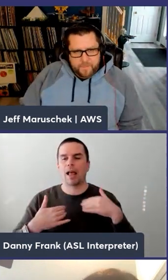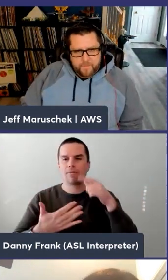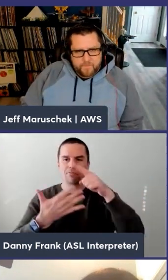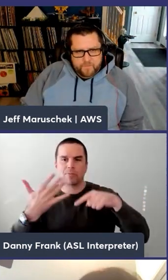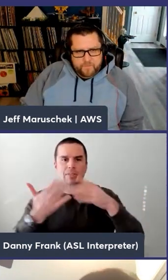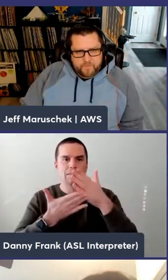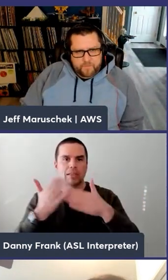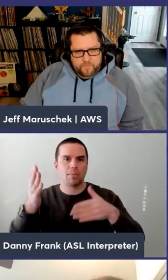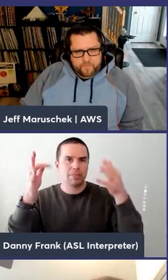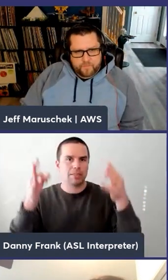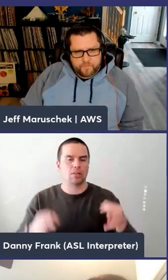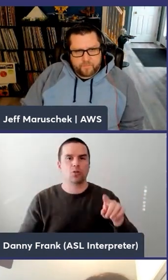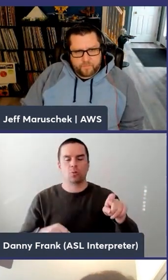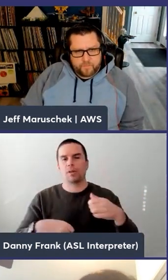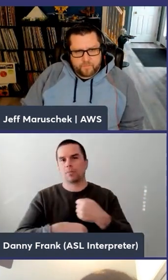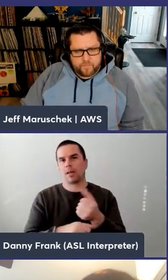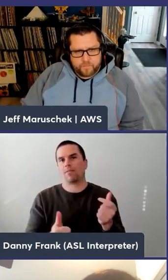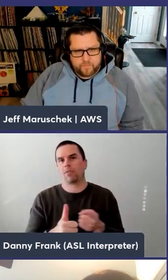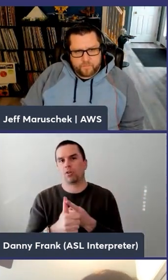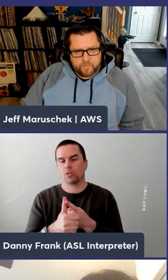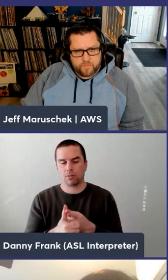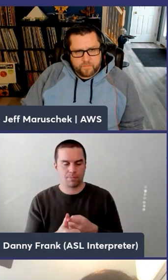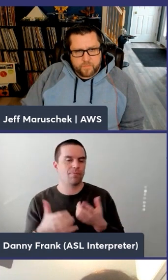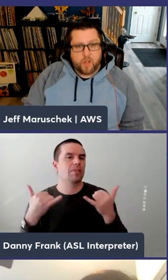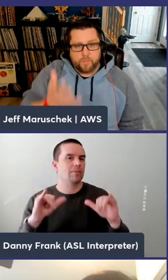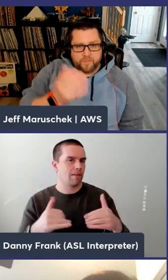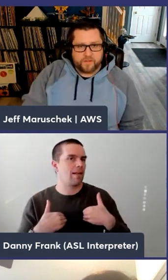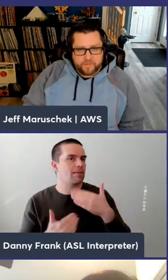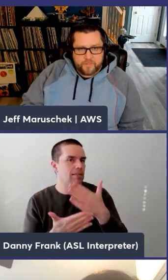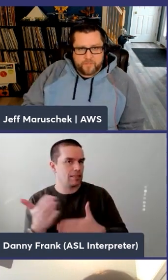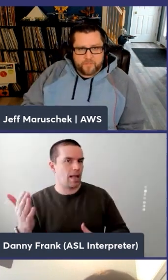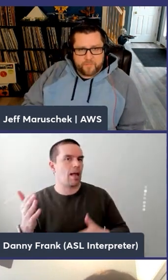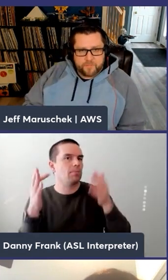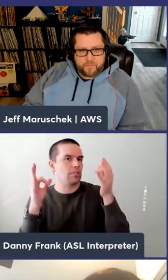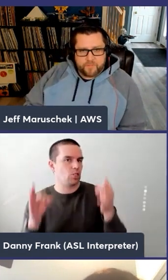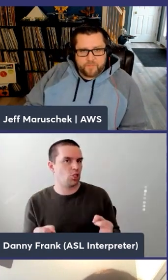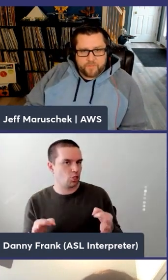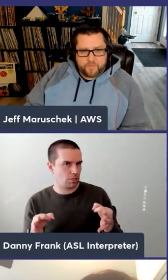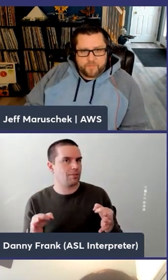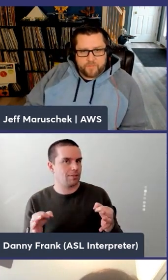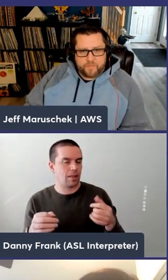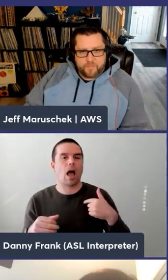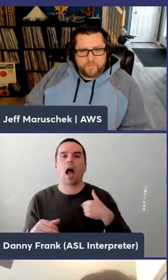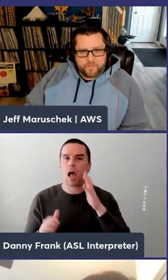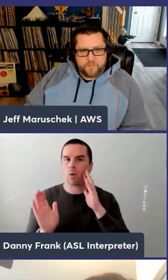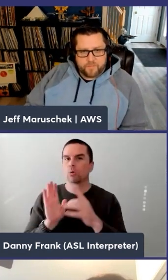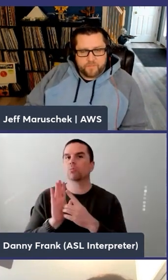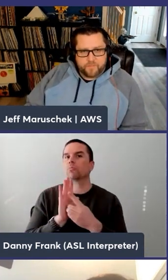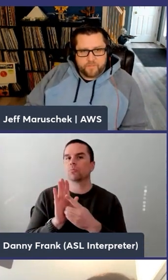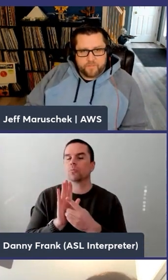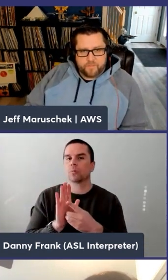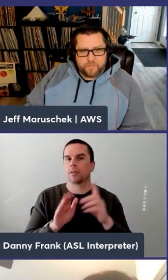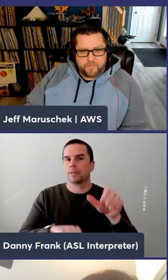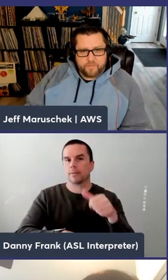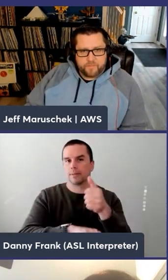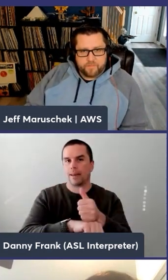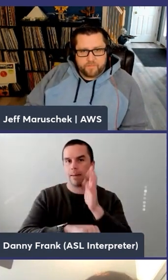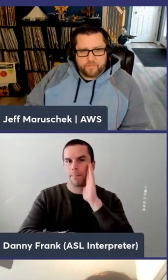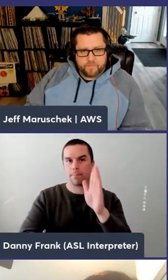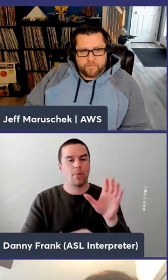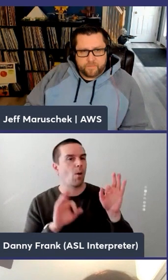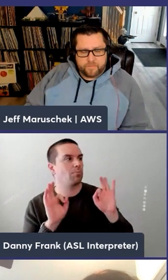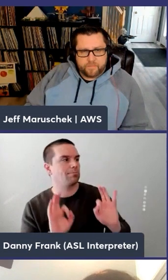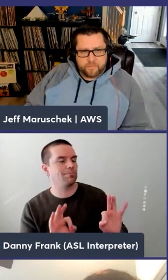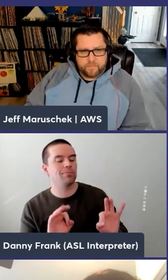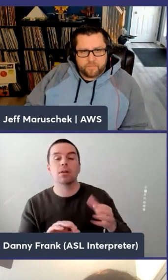front? There are, and I'll be walking you through the setup. Oh, Uh, perfect. yeah, yeah, absolutely. But before that, I